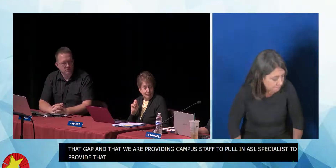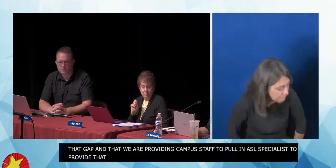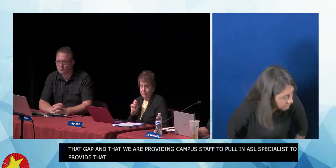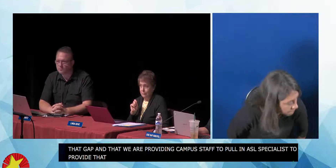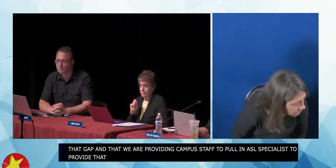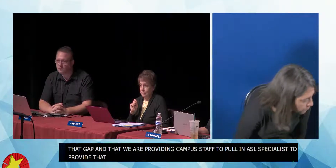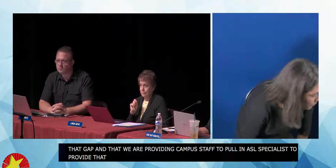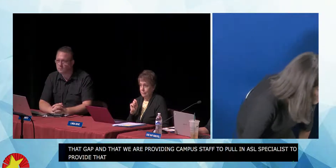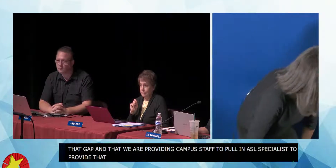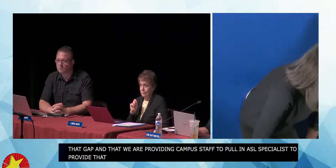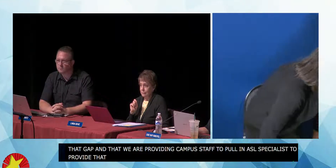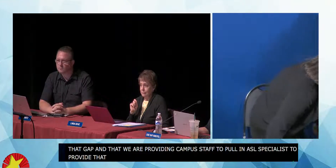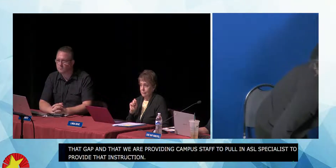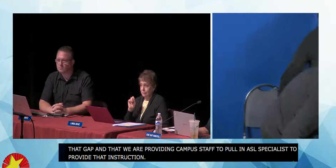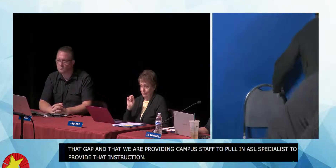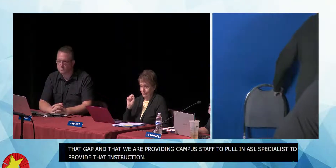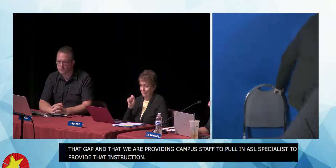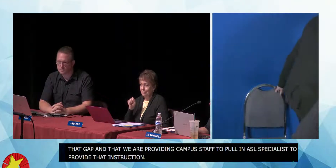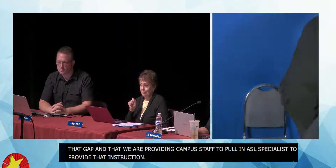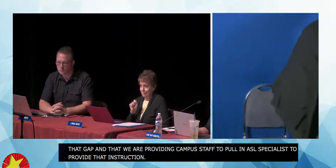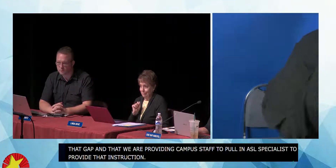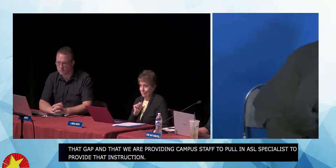Superintendent Reichman, can you respond to that?